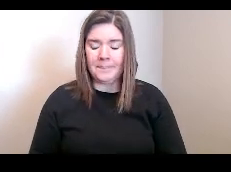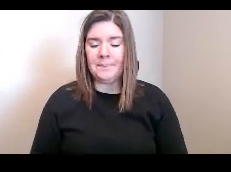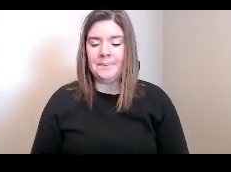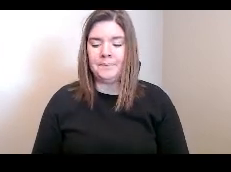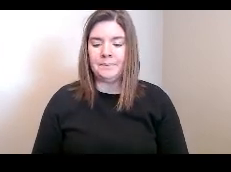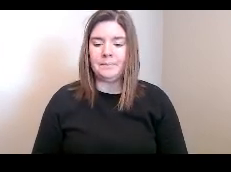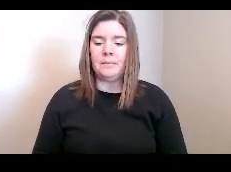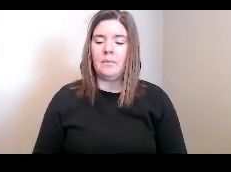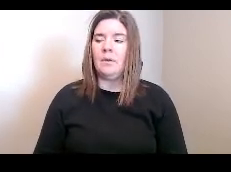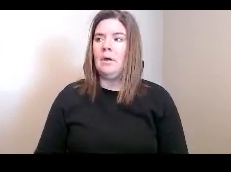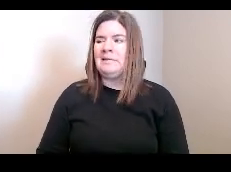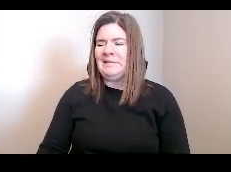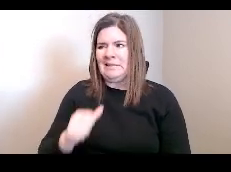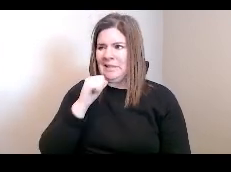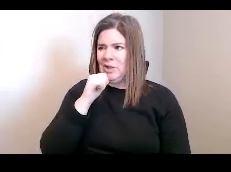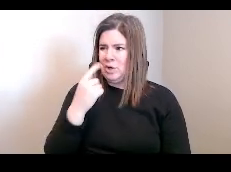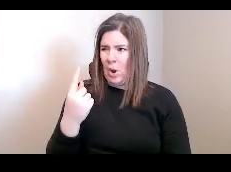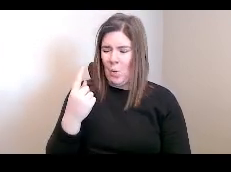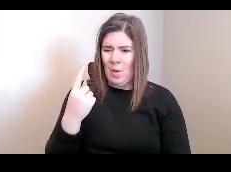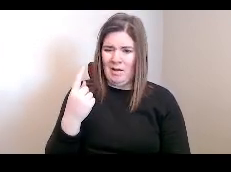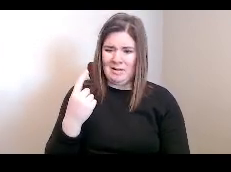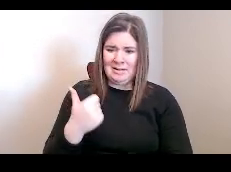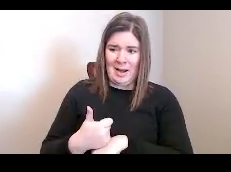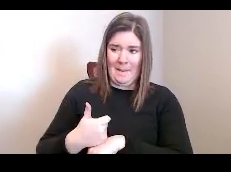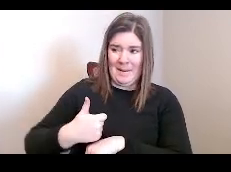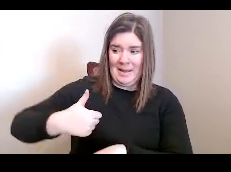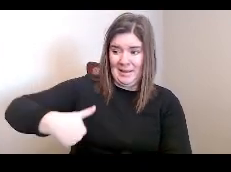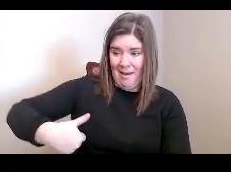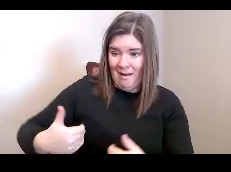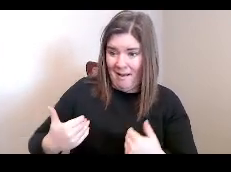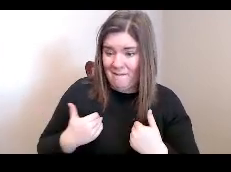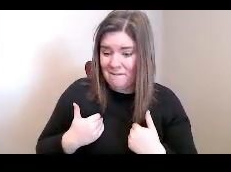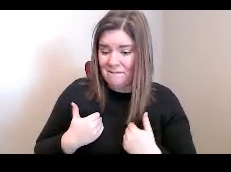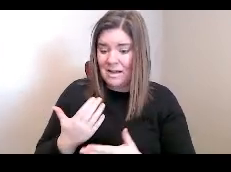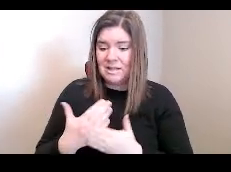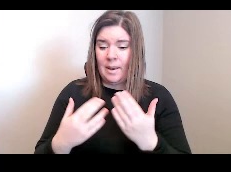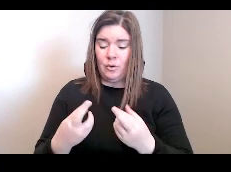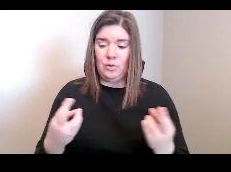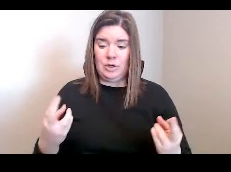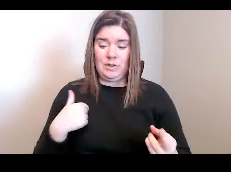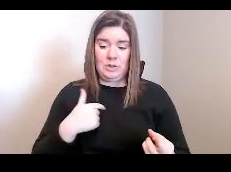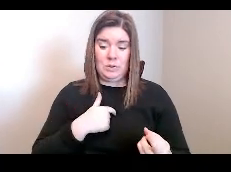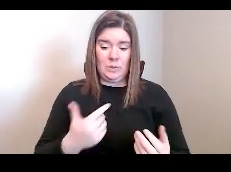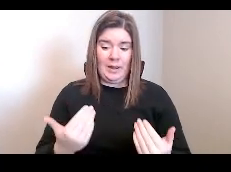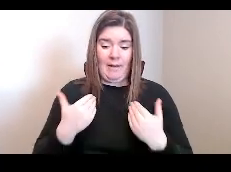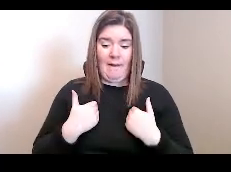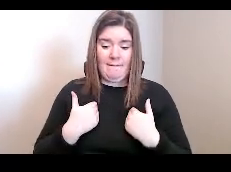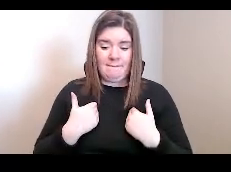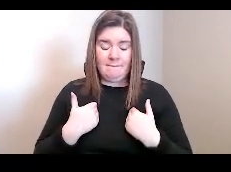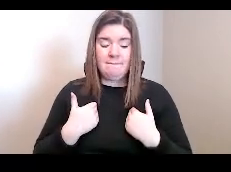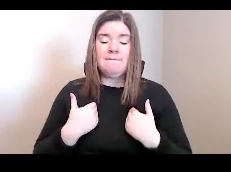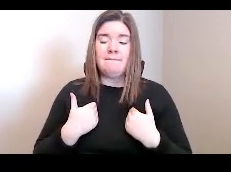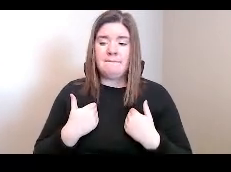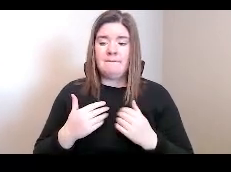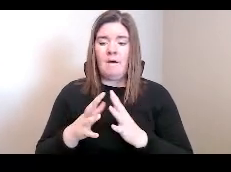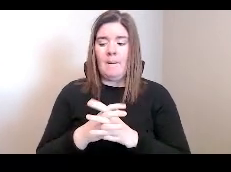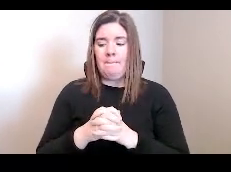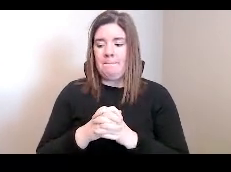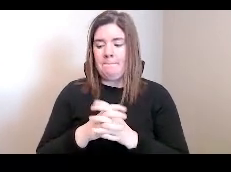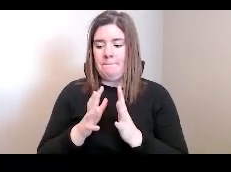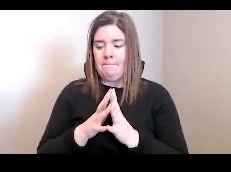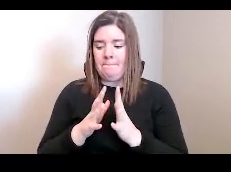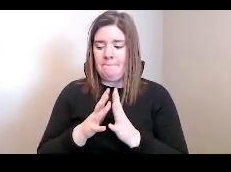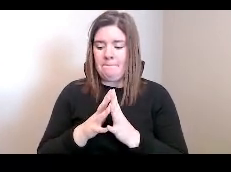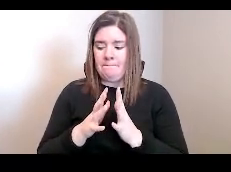There is not one that I know of that exists. Some of the resources we have will point you to content